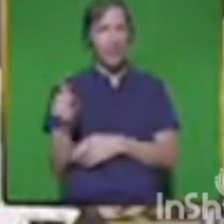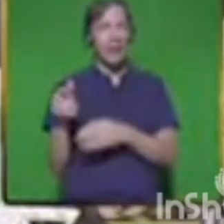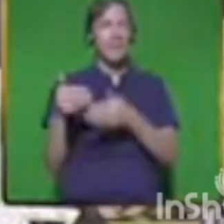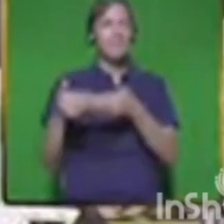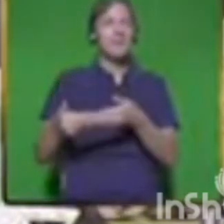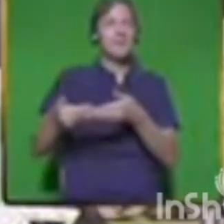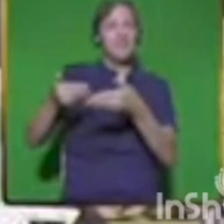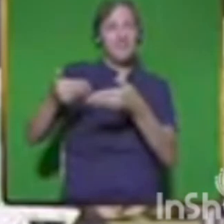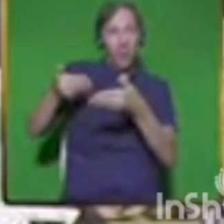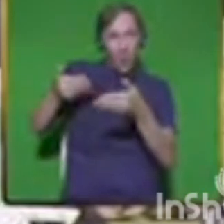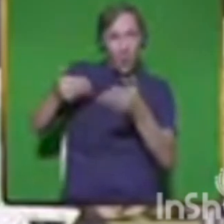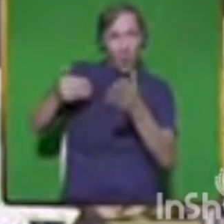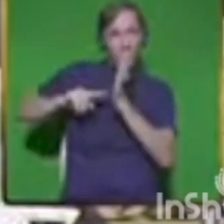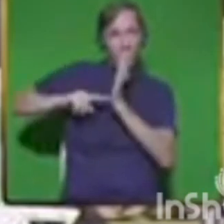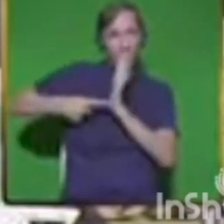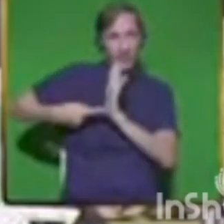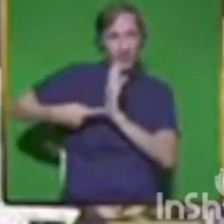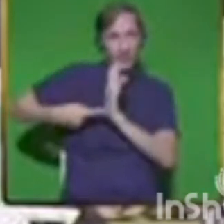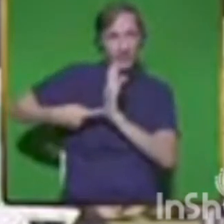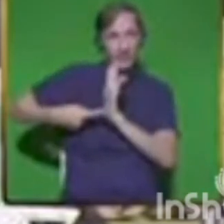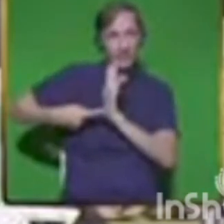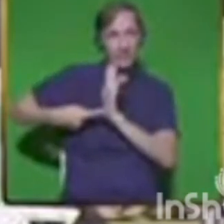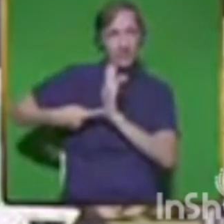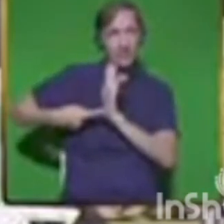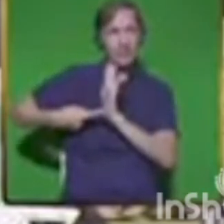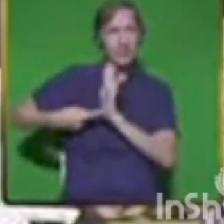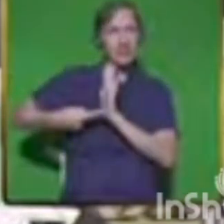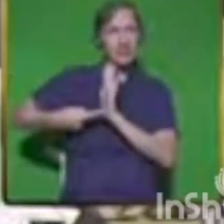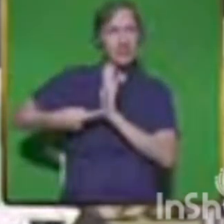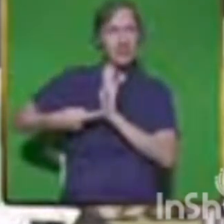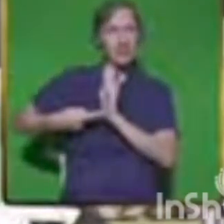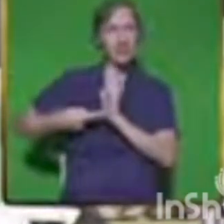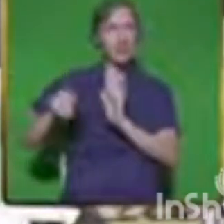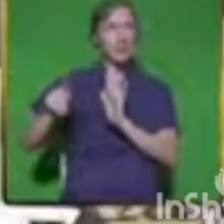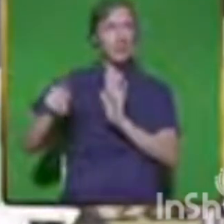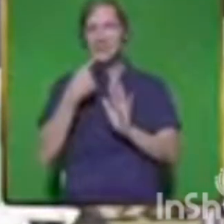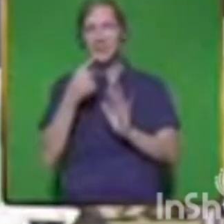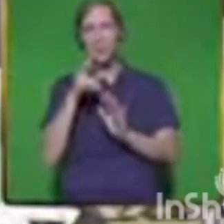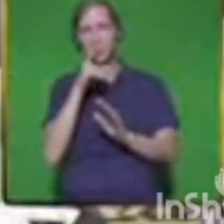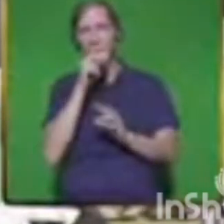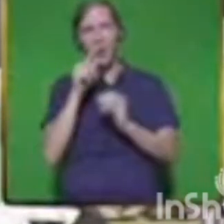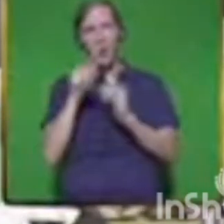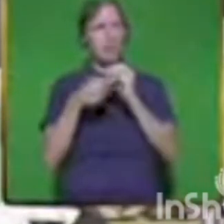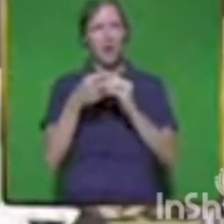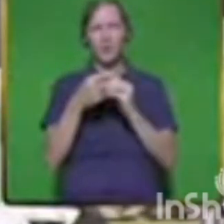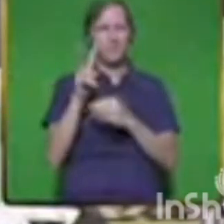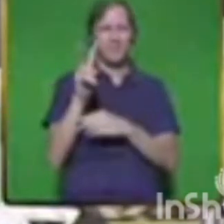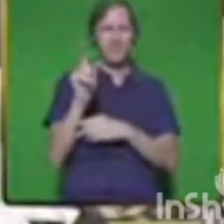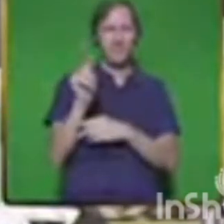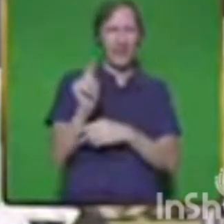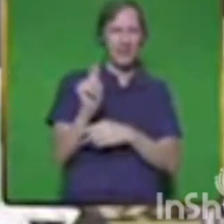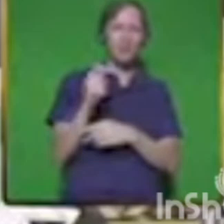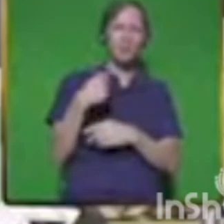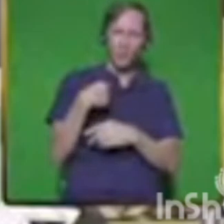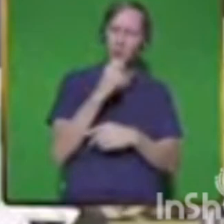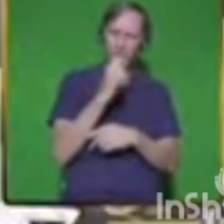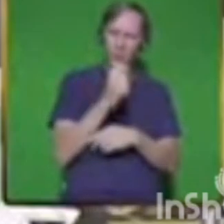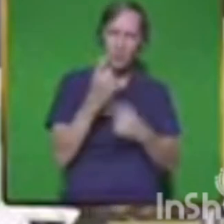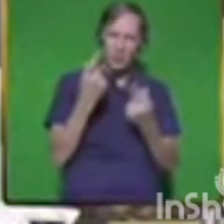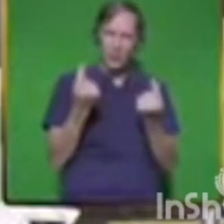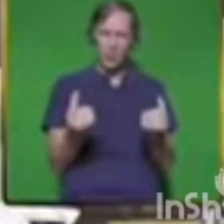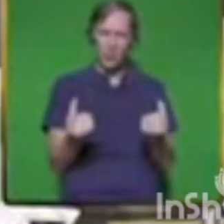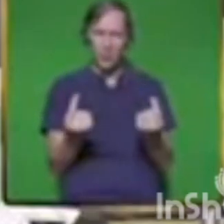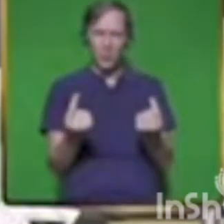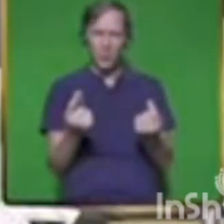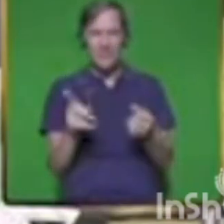initially member, tabled. I have ruled on the matter. Yeah, but they mustn't say we're not talking about VAT. Honourable when in member, fact digits are